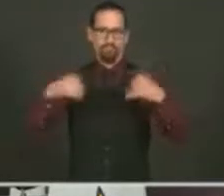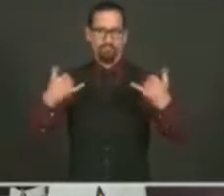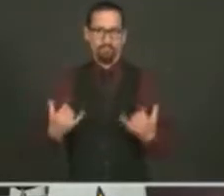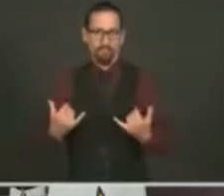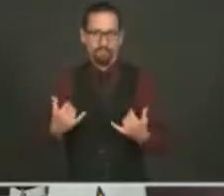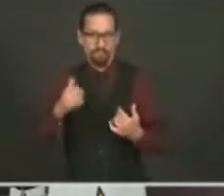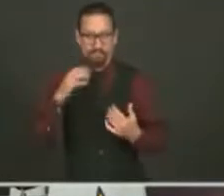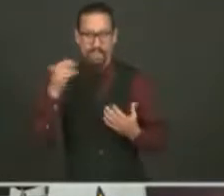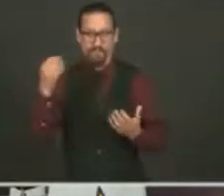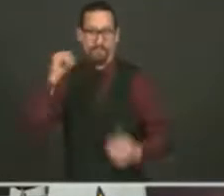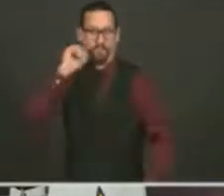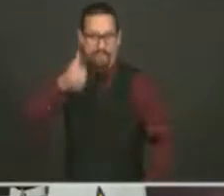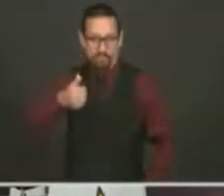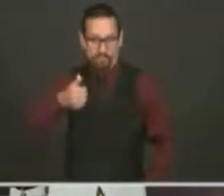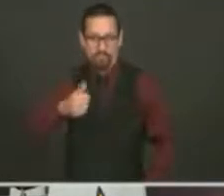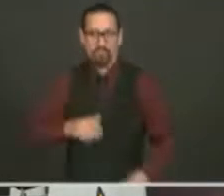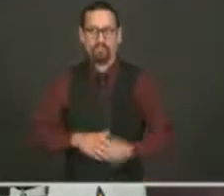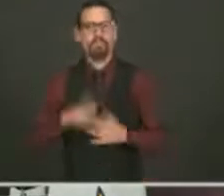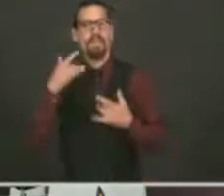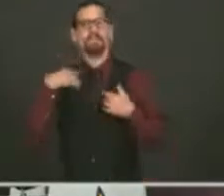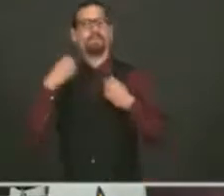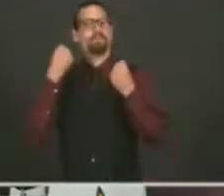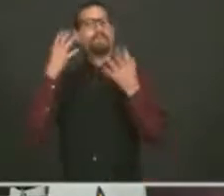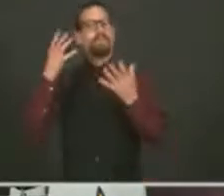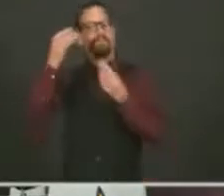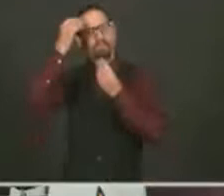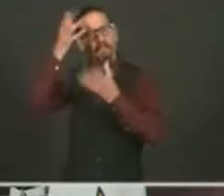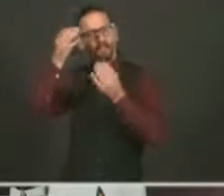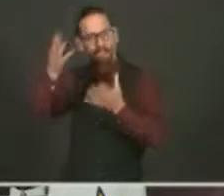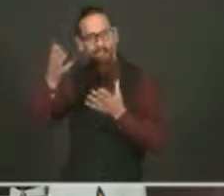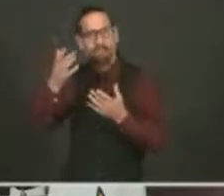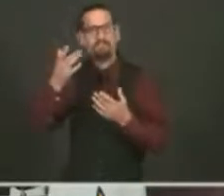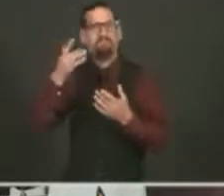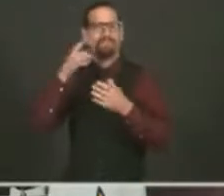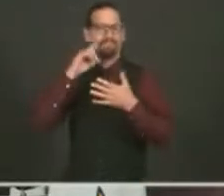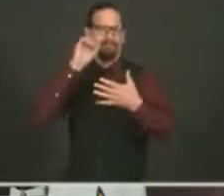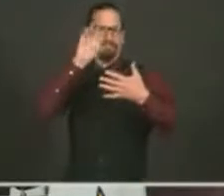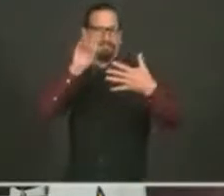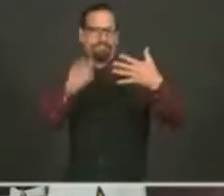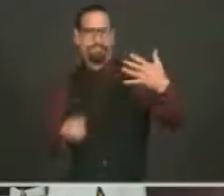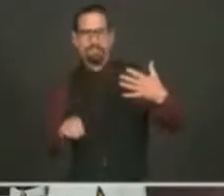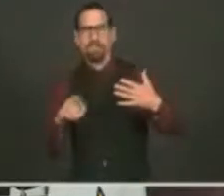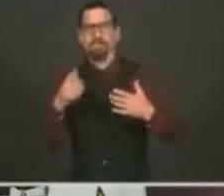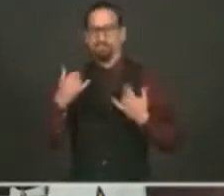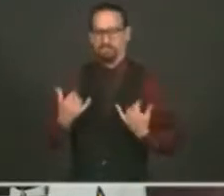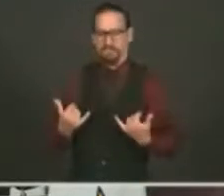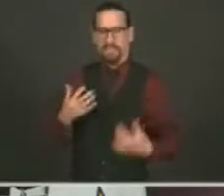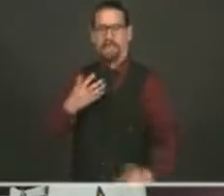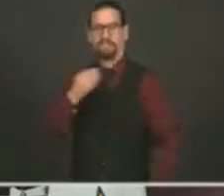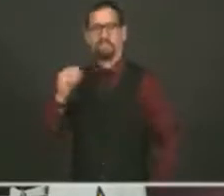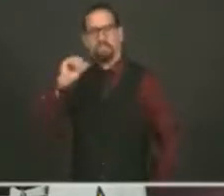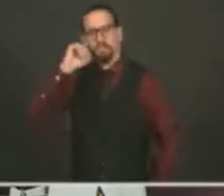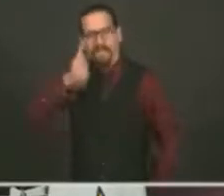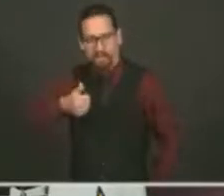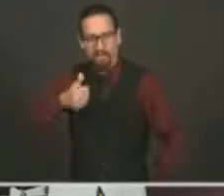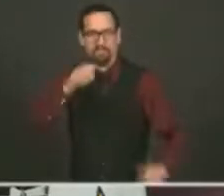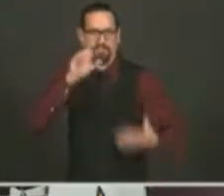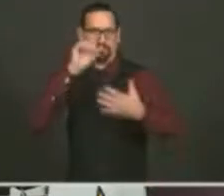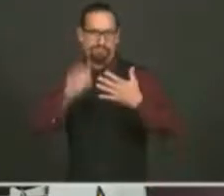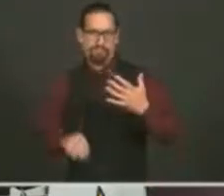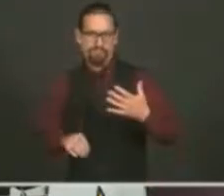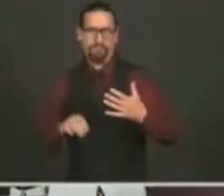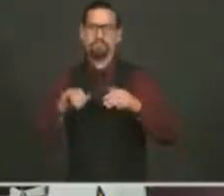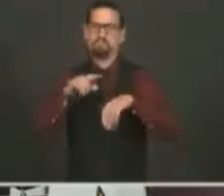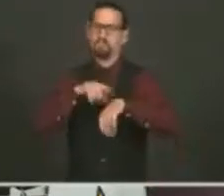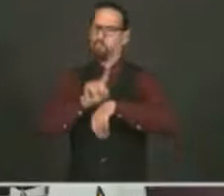restrictions. So this week, 1 o'clock today, and again, 1 o'clock tomorrow. So please try to make an effort to tune in tomorrow